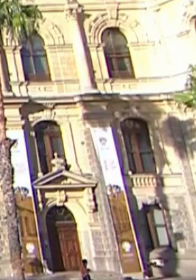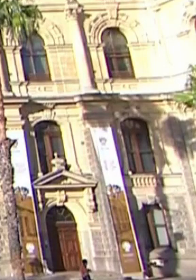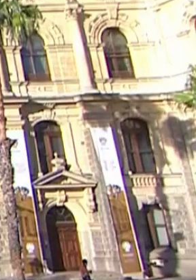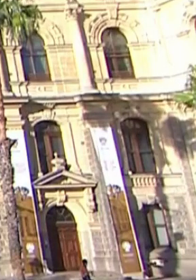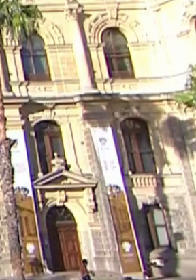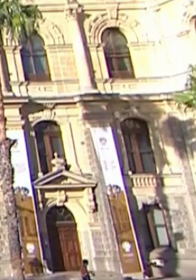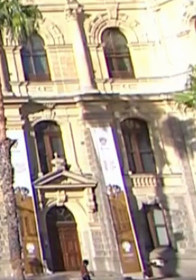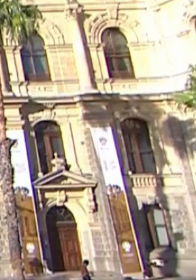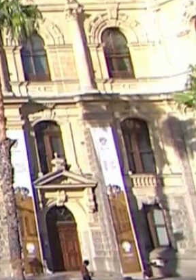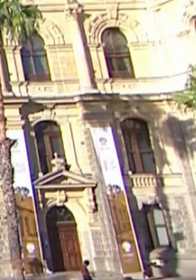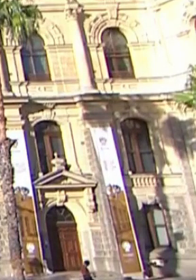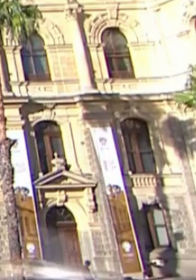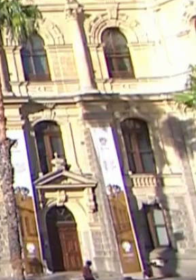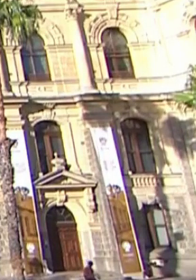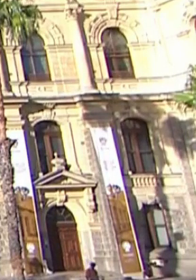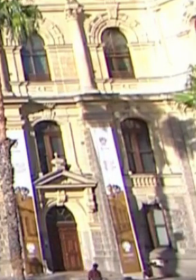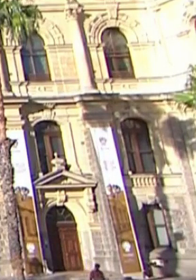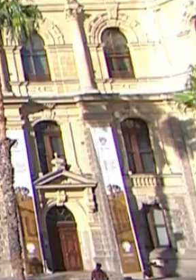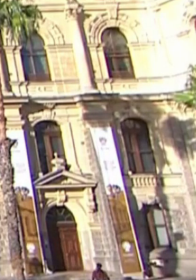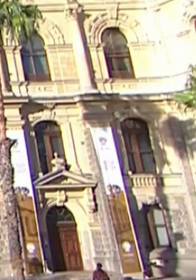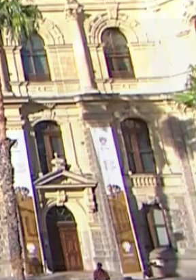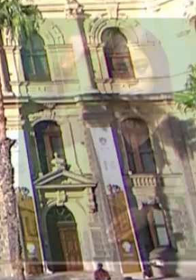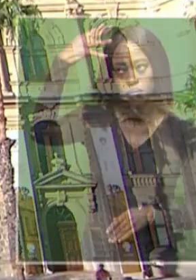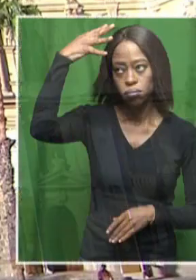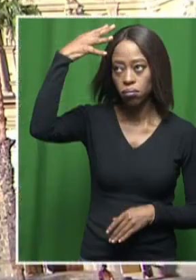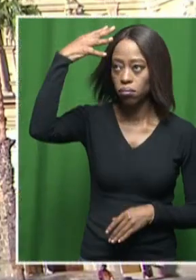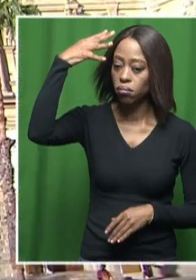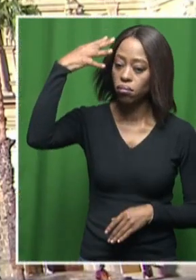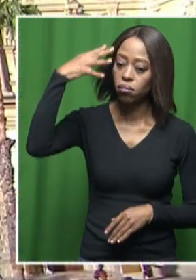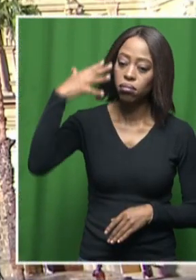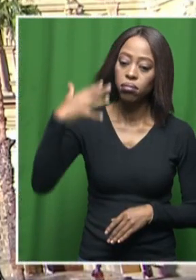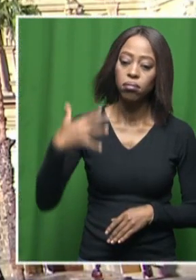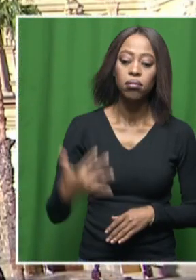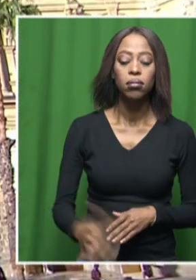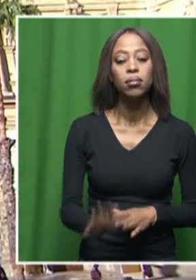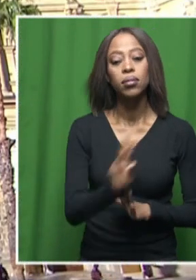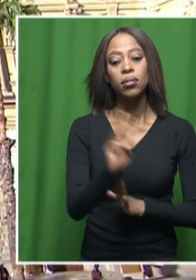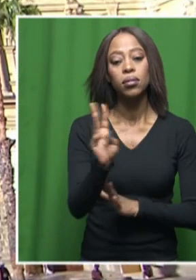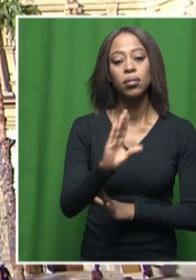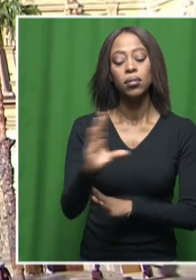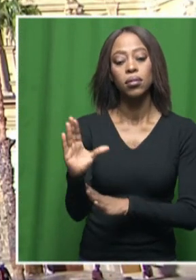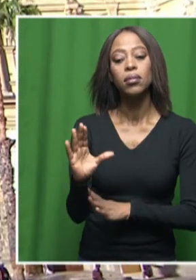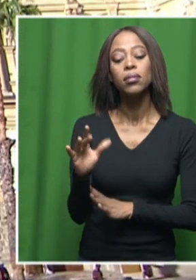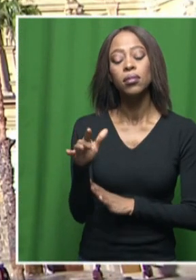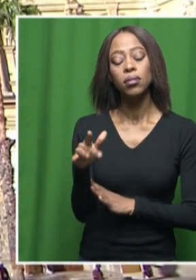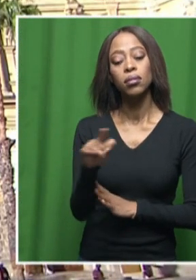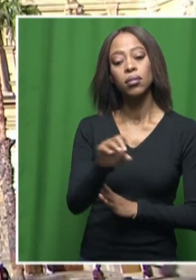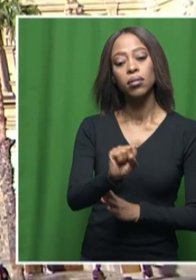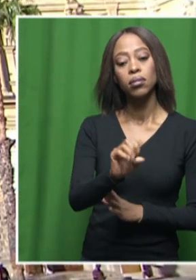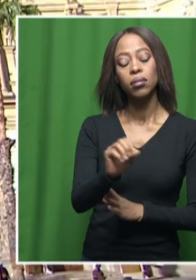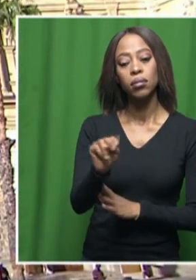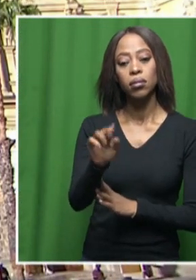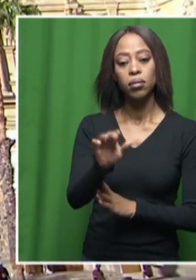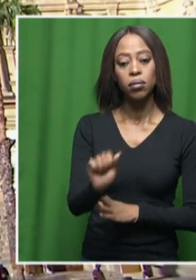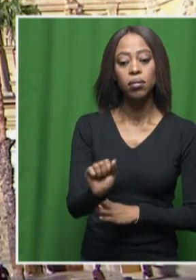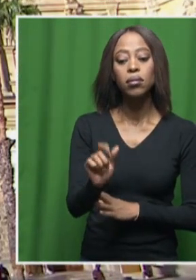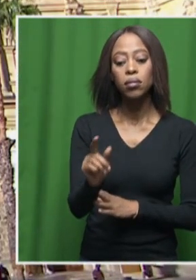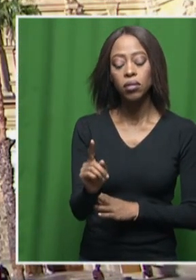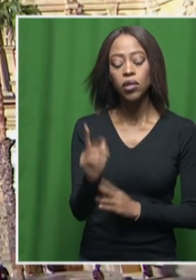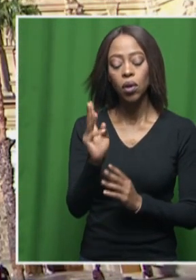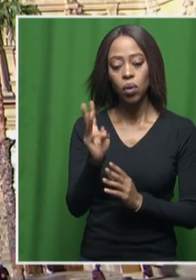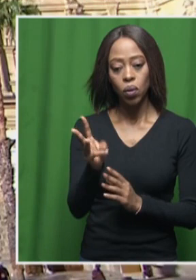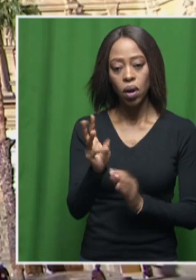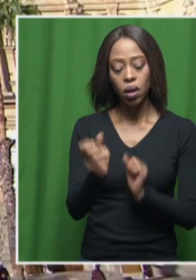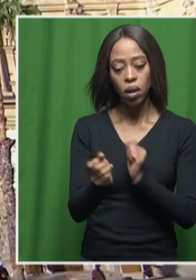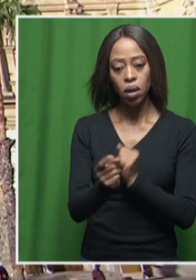In this scorching heat of the Western Cape in the city of Cape Town, the State of the Nation address is anticipated